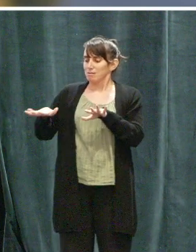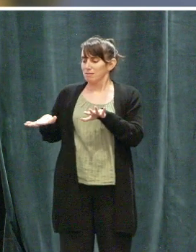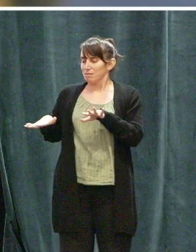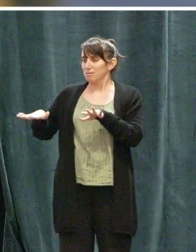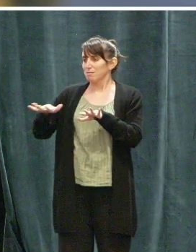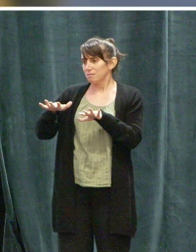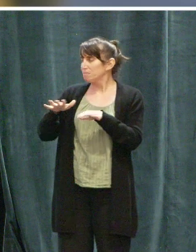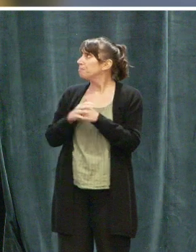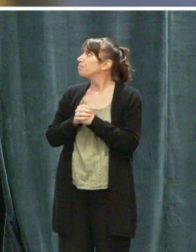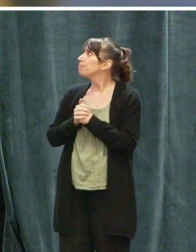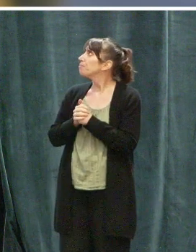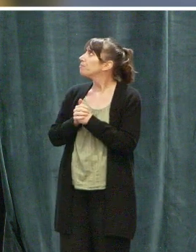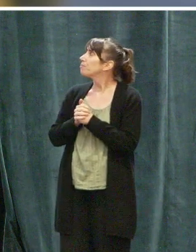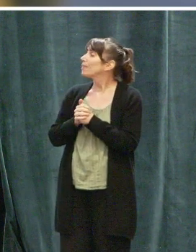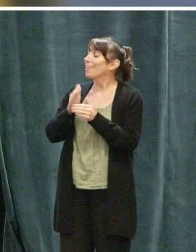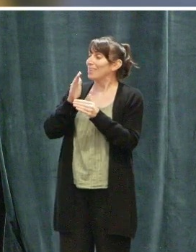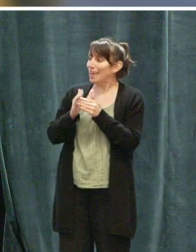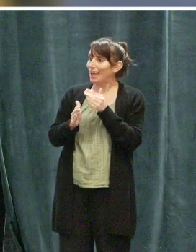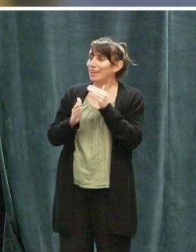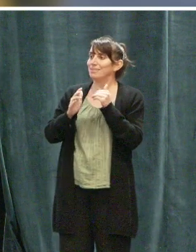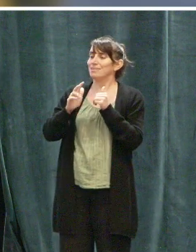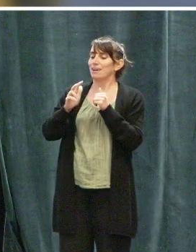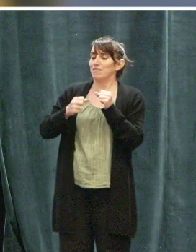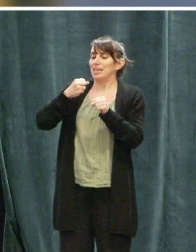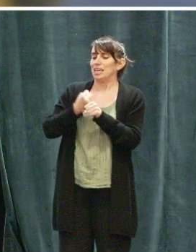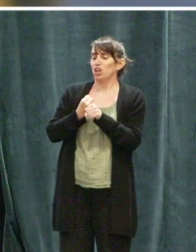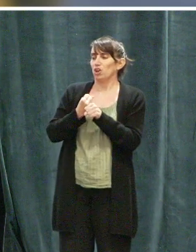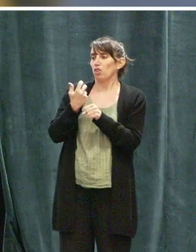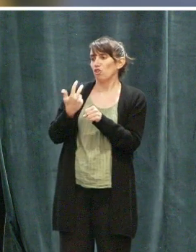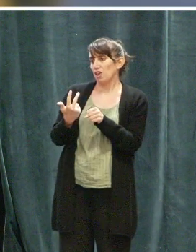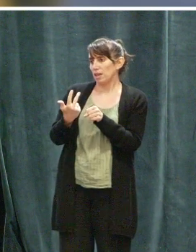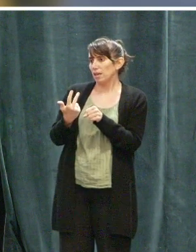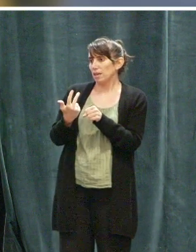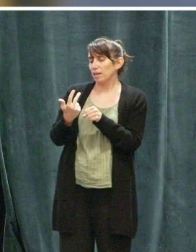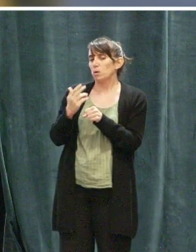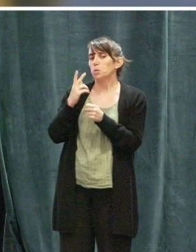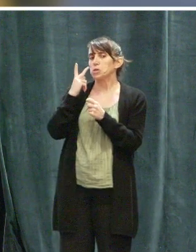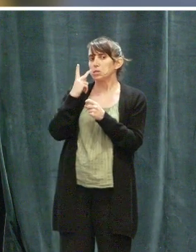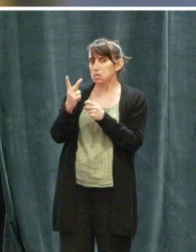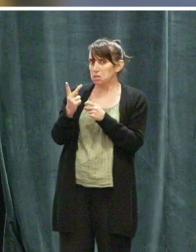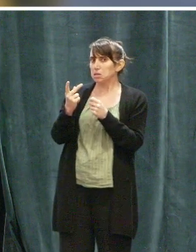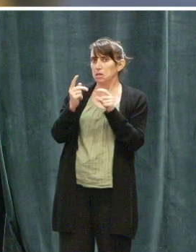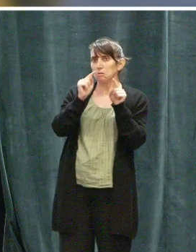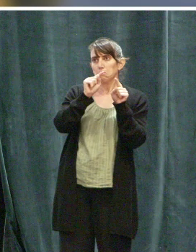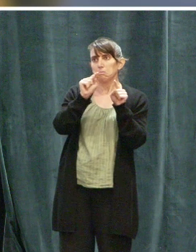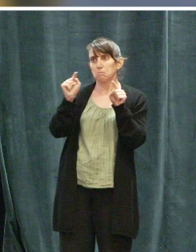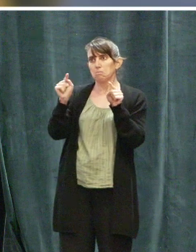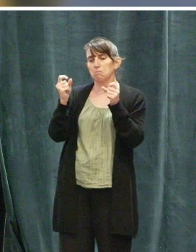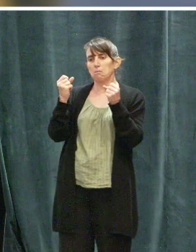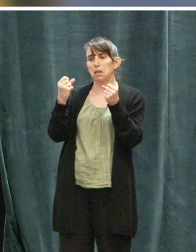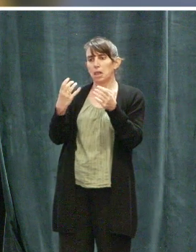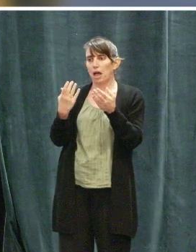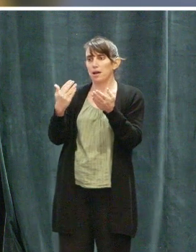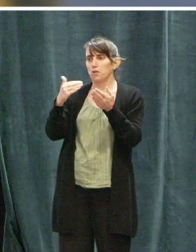area. At the end of year 3, we're starting to see quite a bit that is reopened.